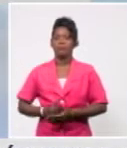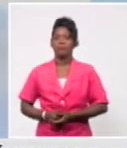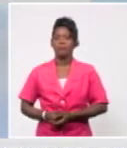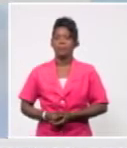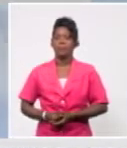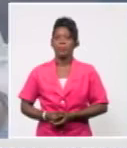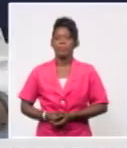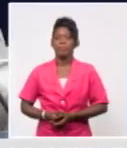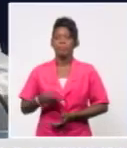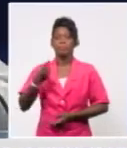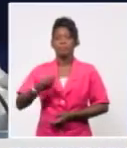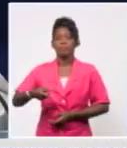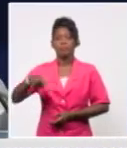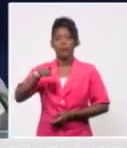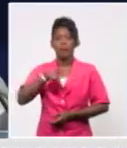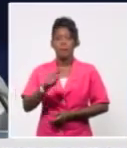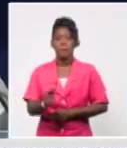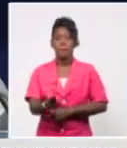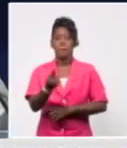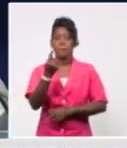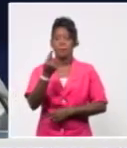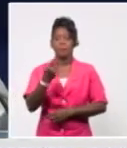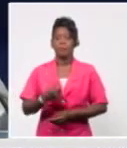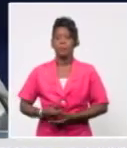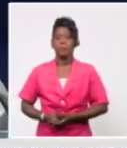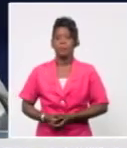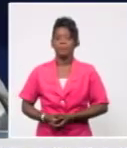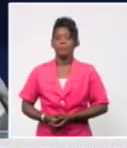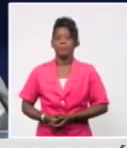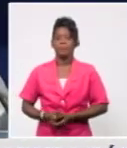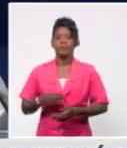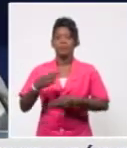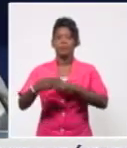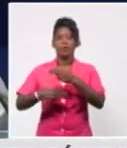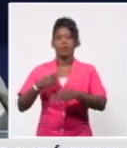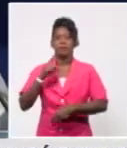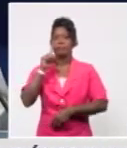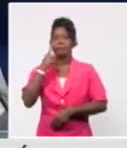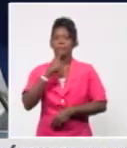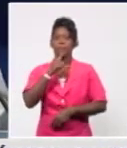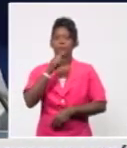are 859 suspected cases and